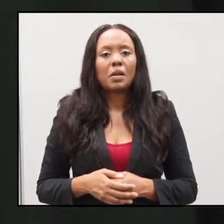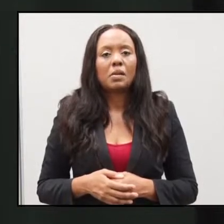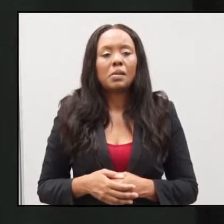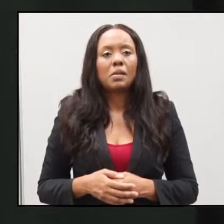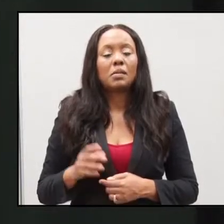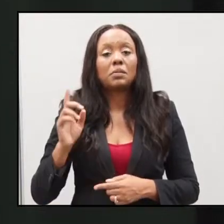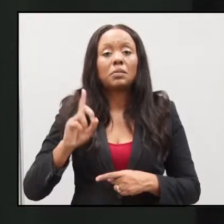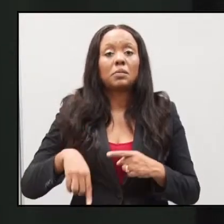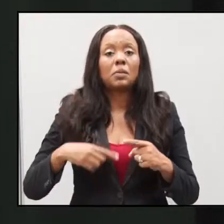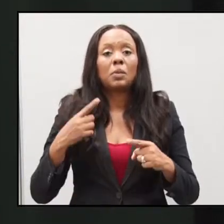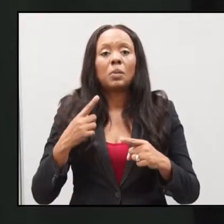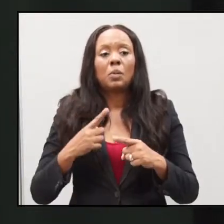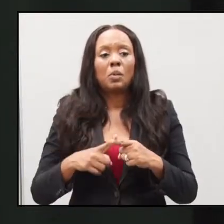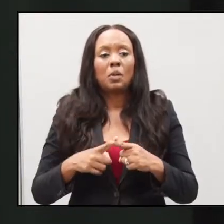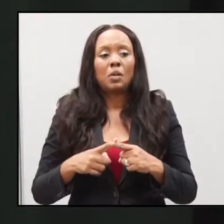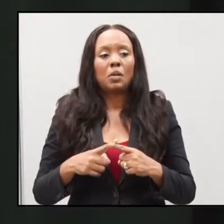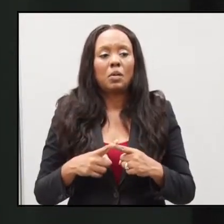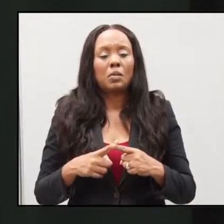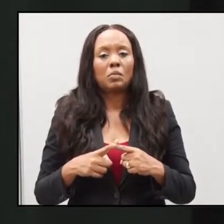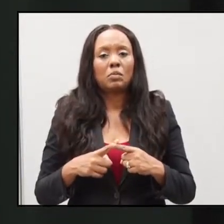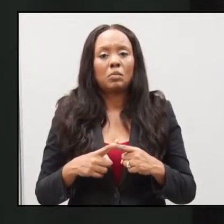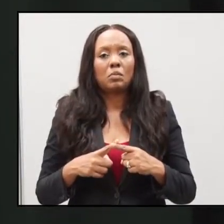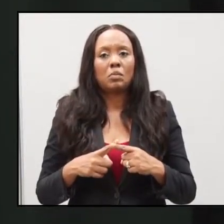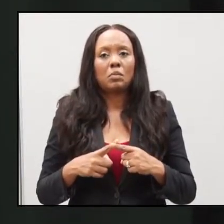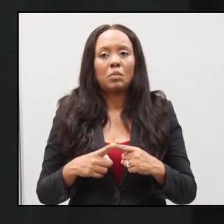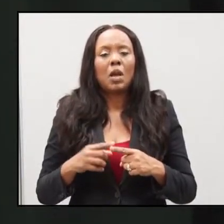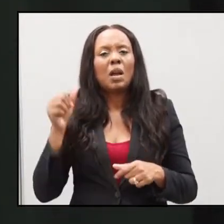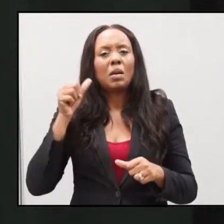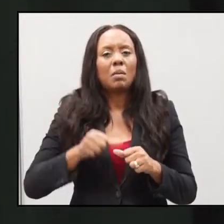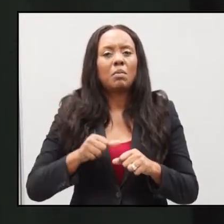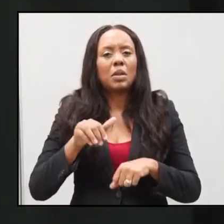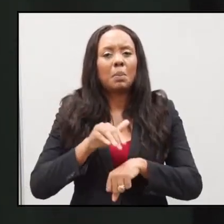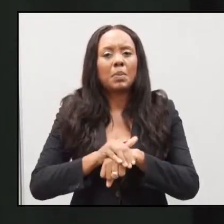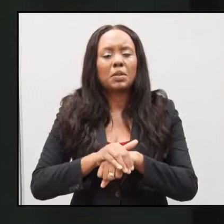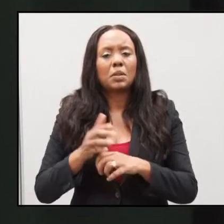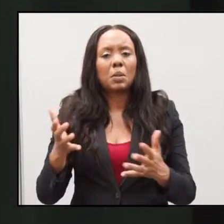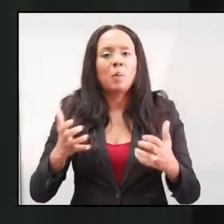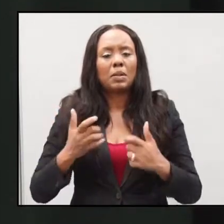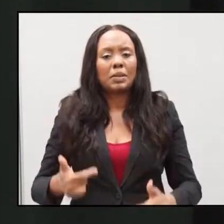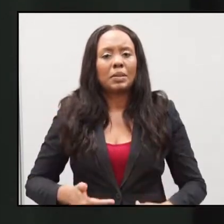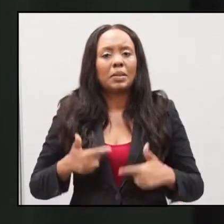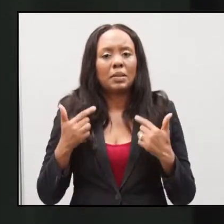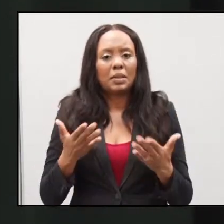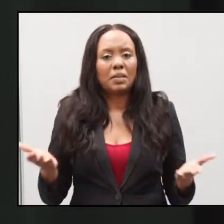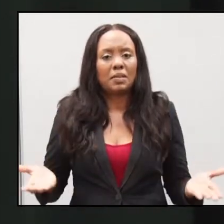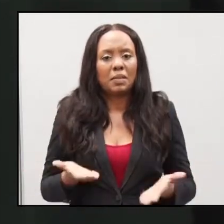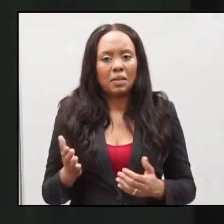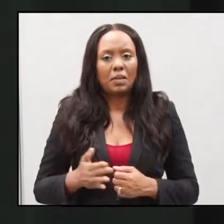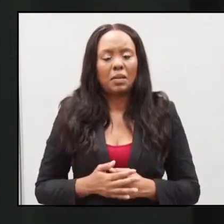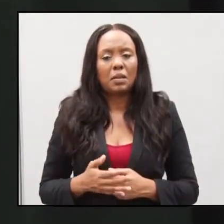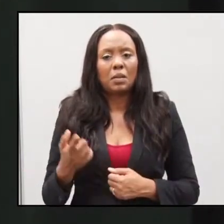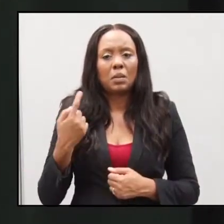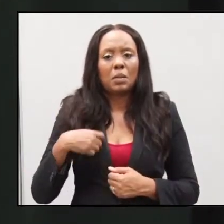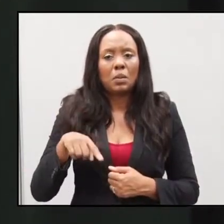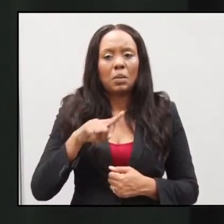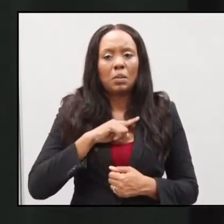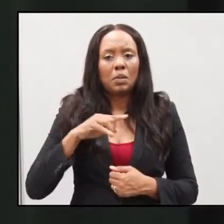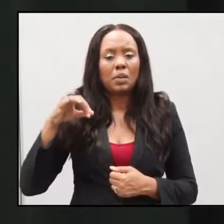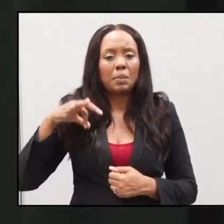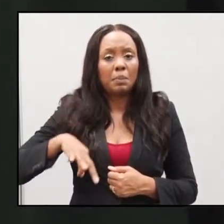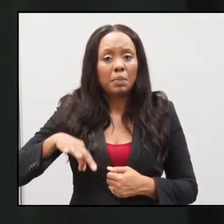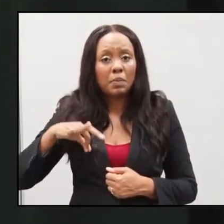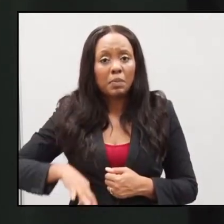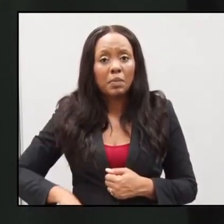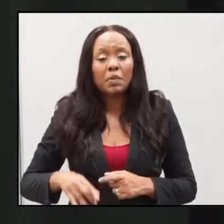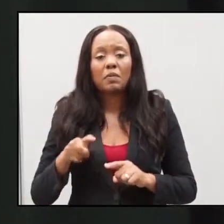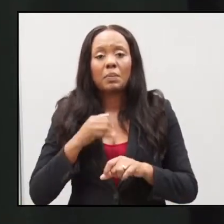British wanted to live here as well. And we therefore benefited from institutions being developed, even